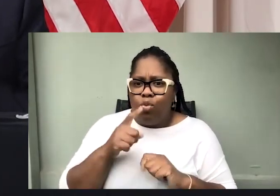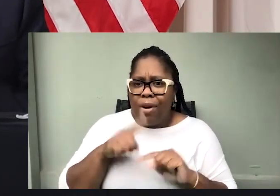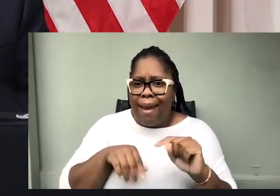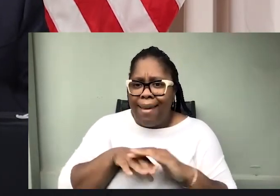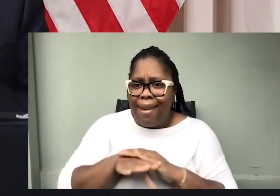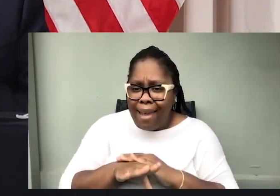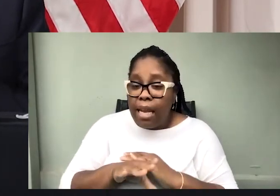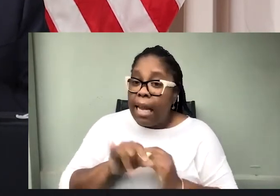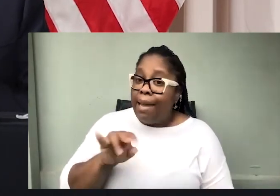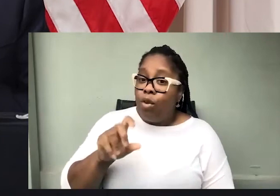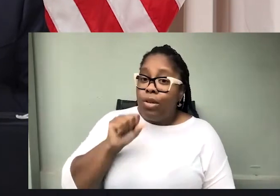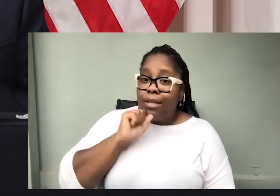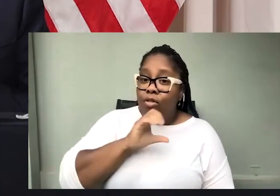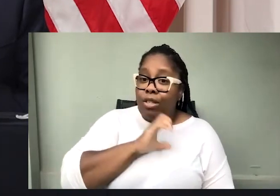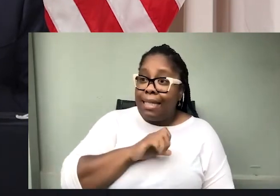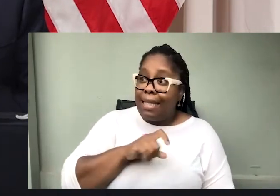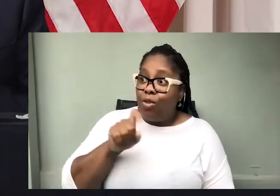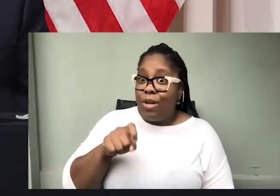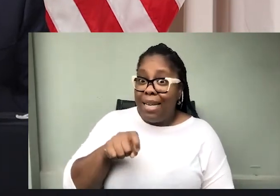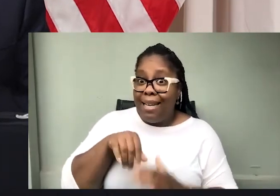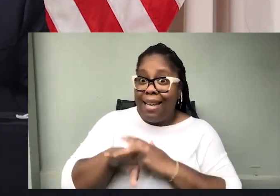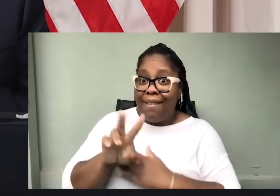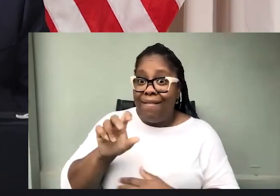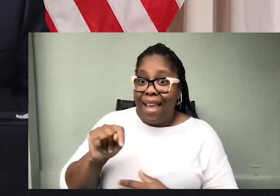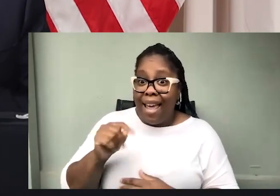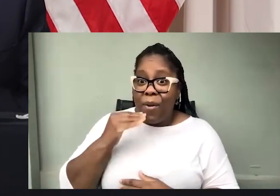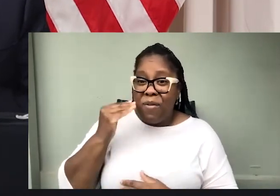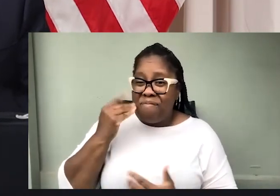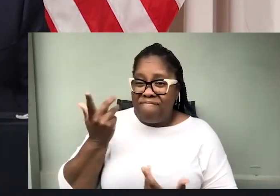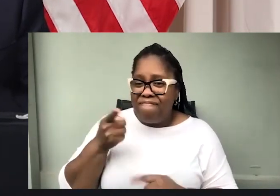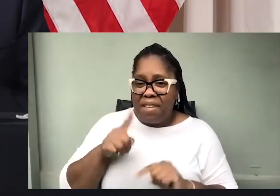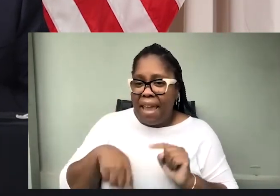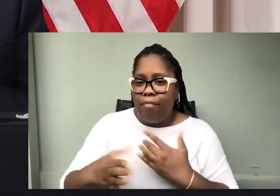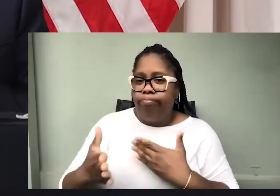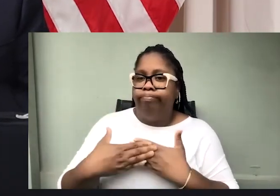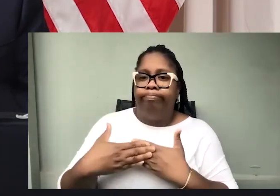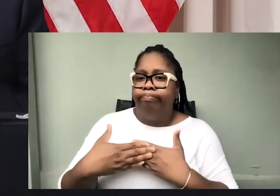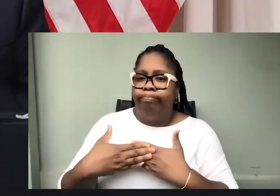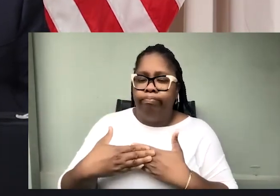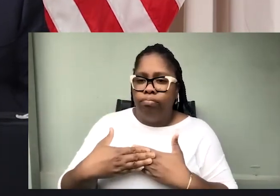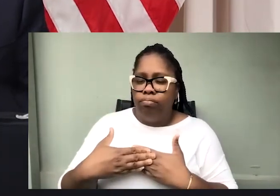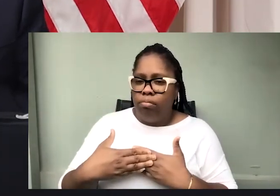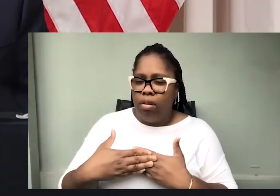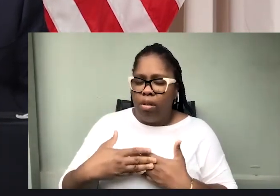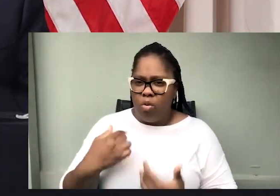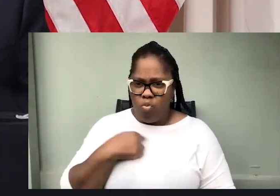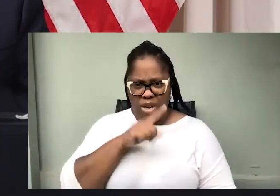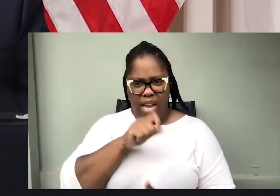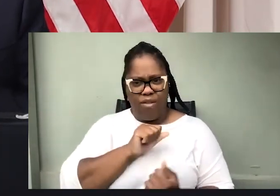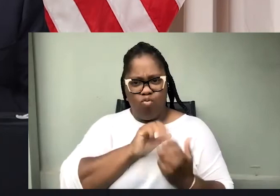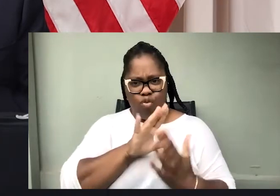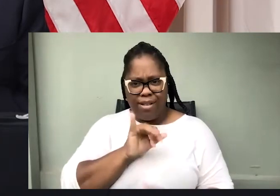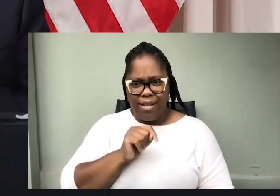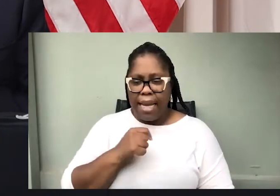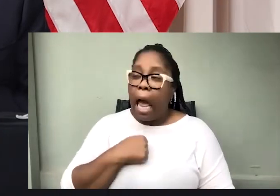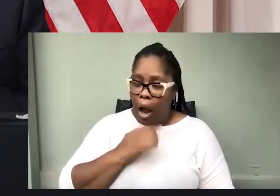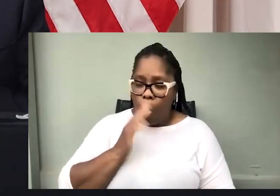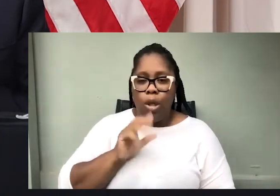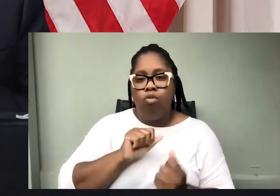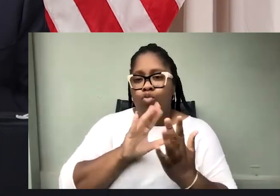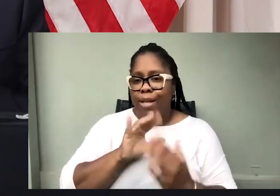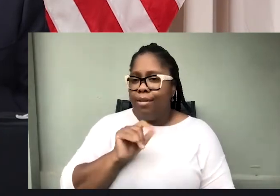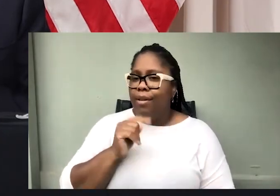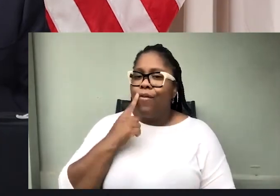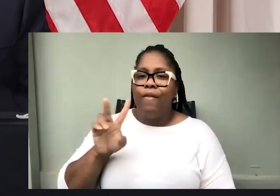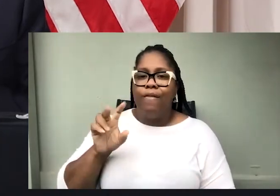a senior in need, you simply can't get in, and that's something, again, that we're going to address. I'm going to at least address it with respect to the